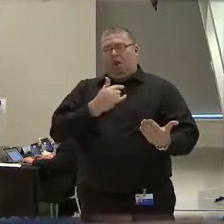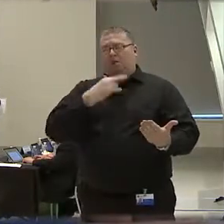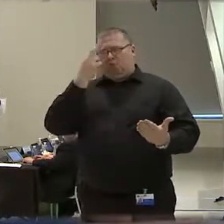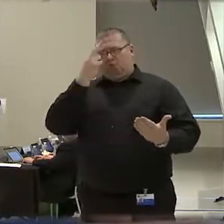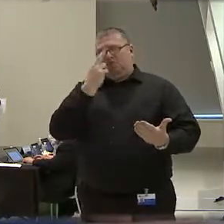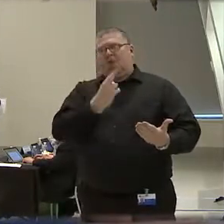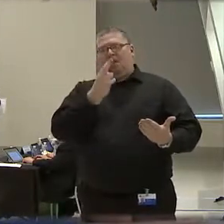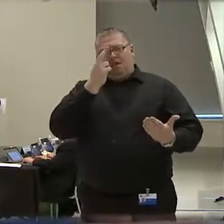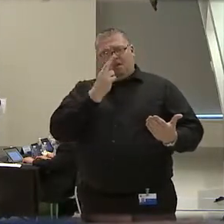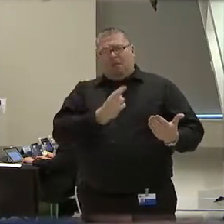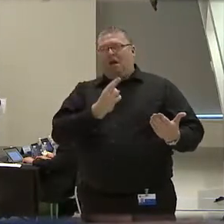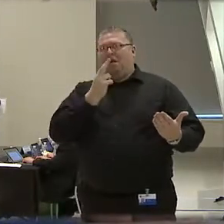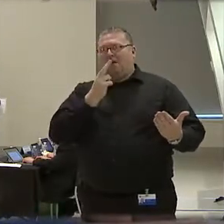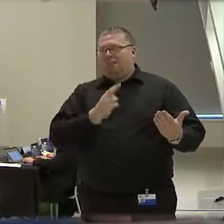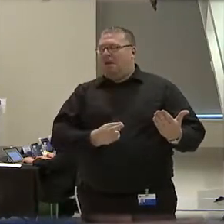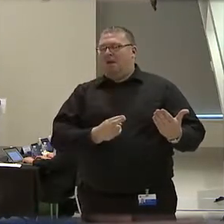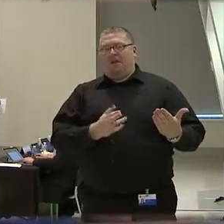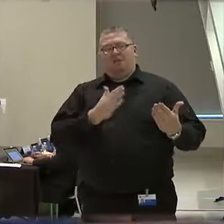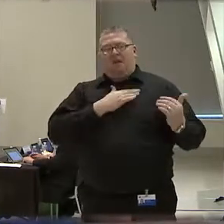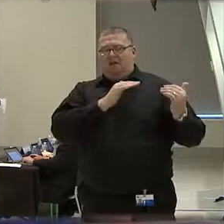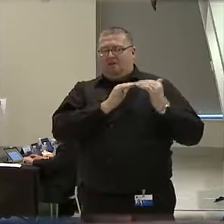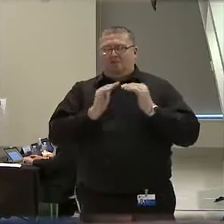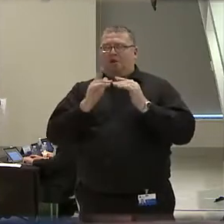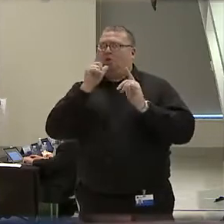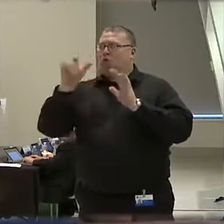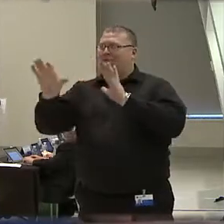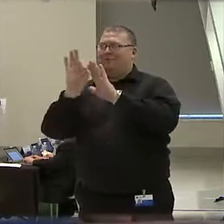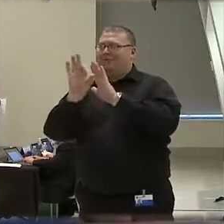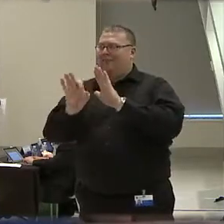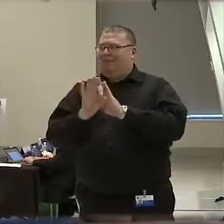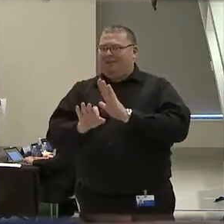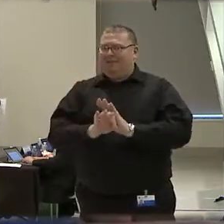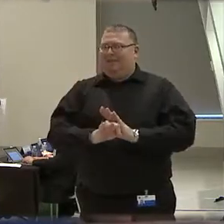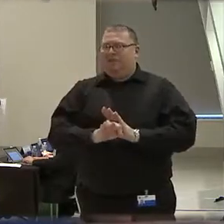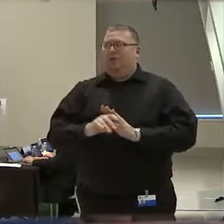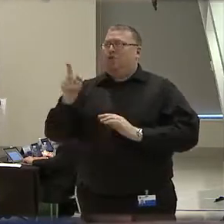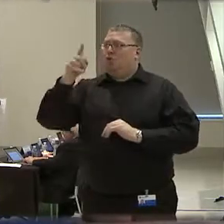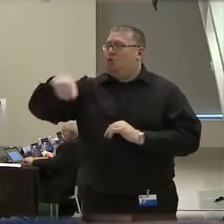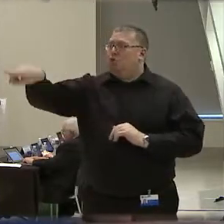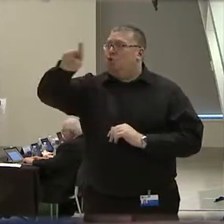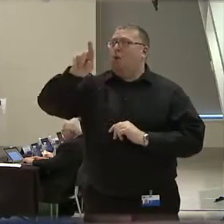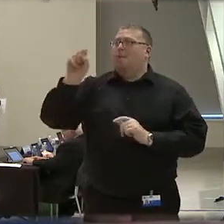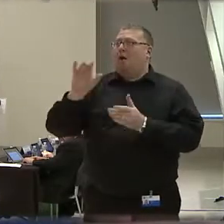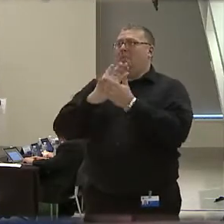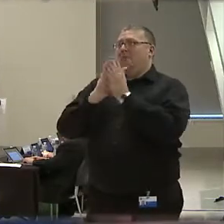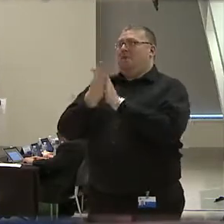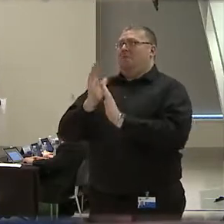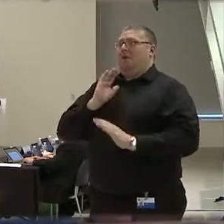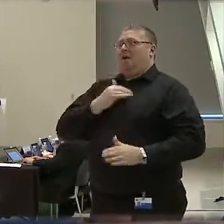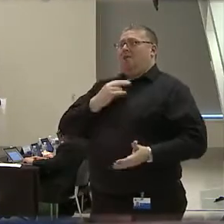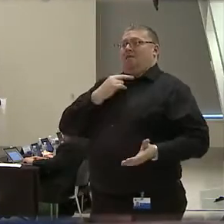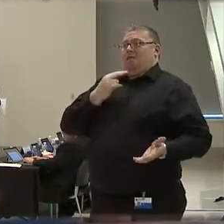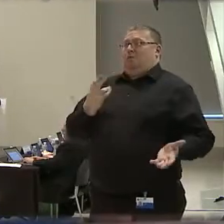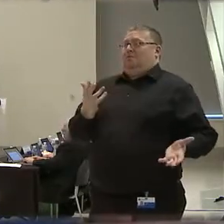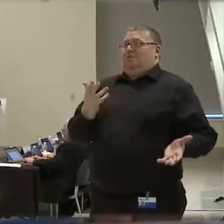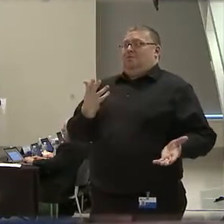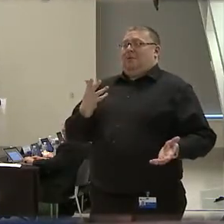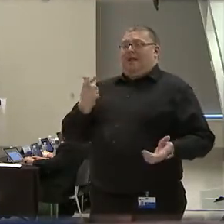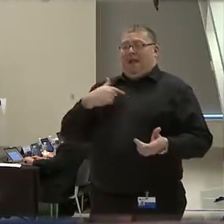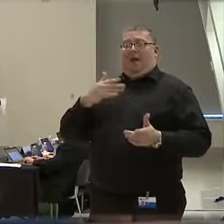respect for my colleagues that you selected. You have to be the voice, and so I